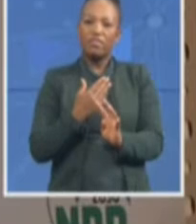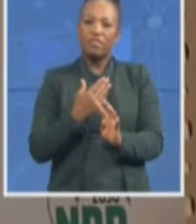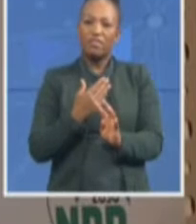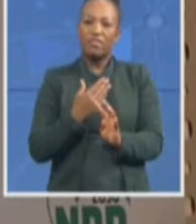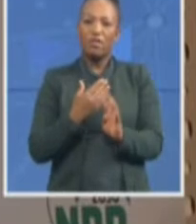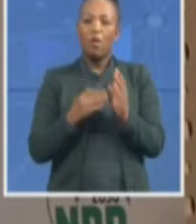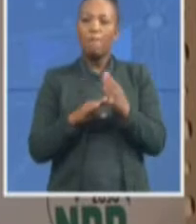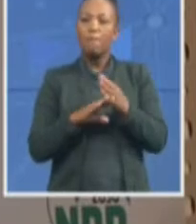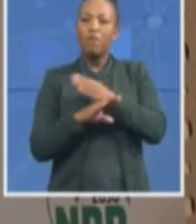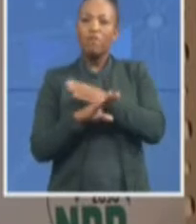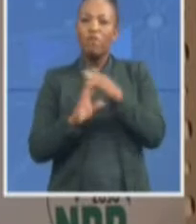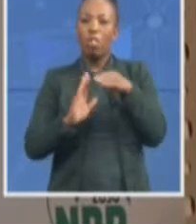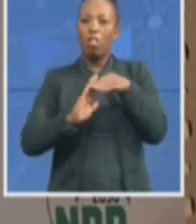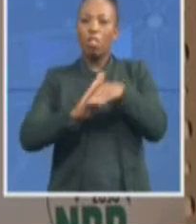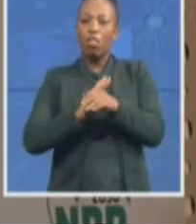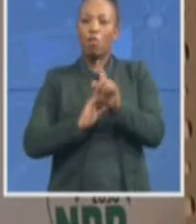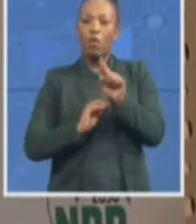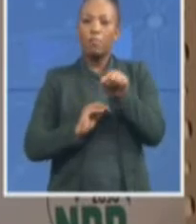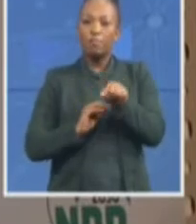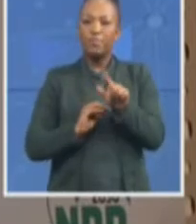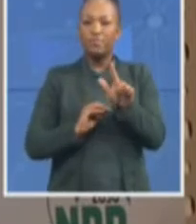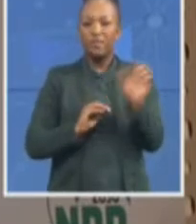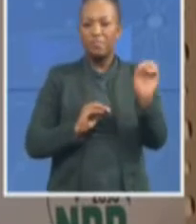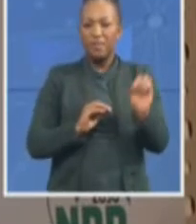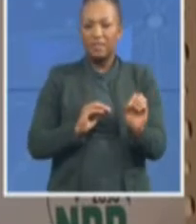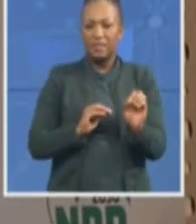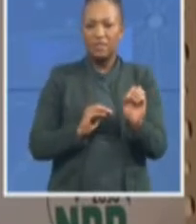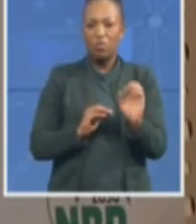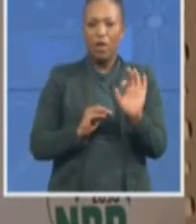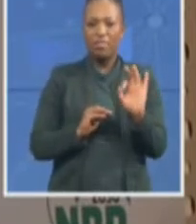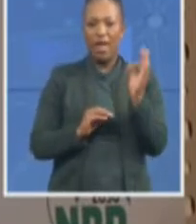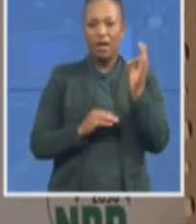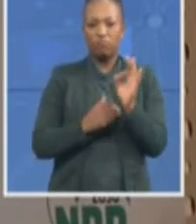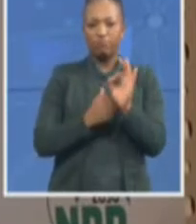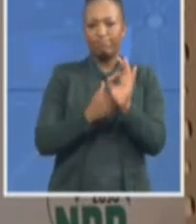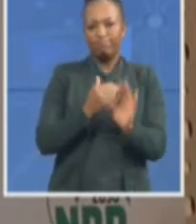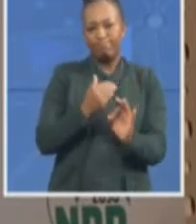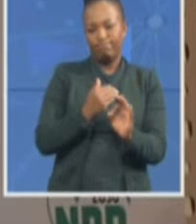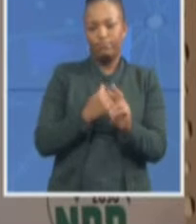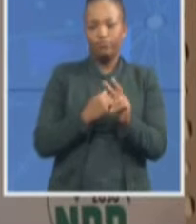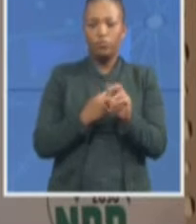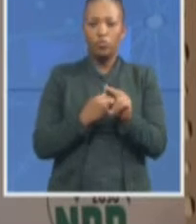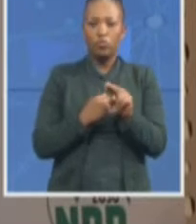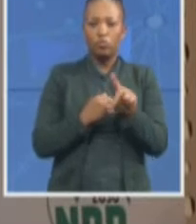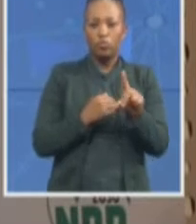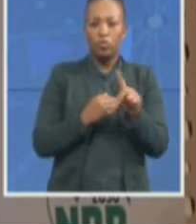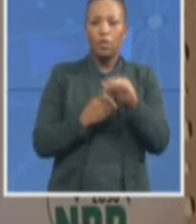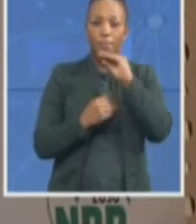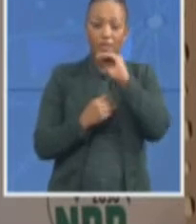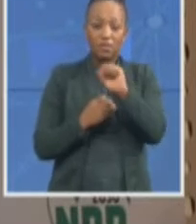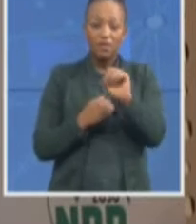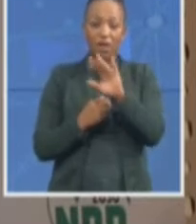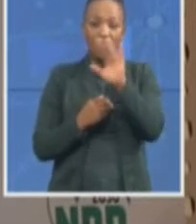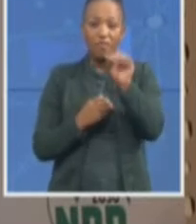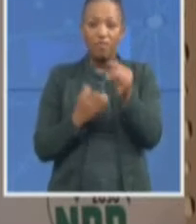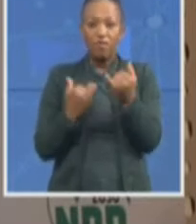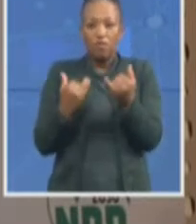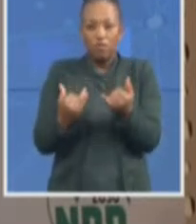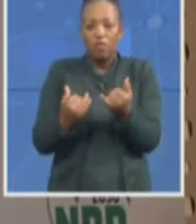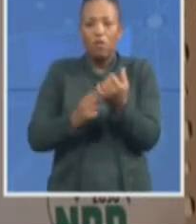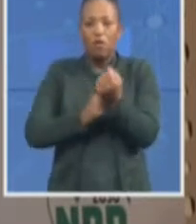1.7% in the third quarter of 2021. This brings South Africa's annual growth rate